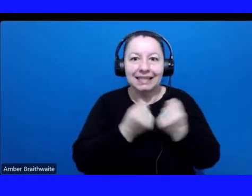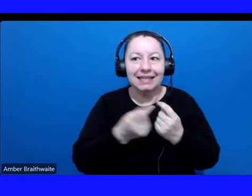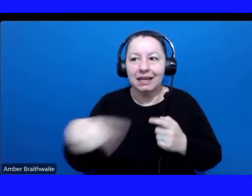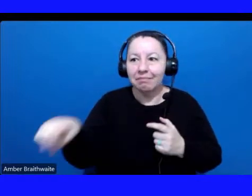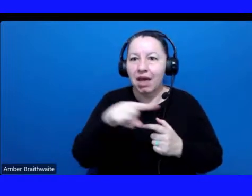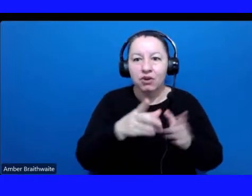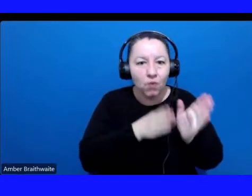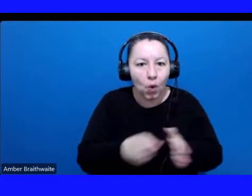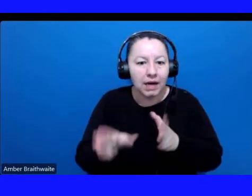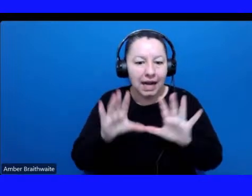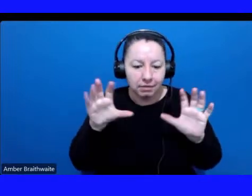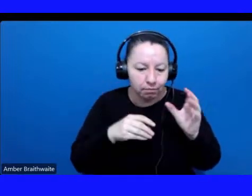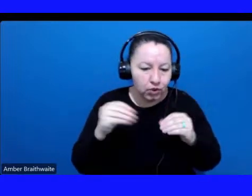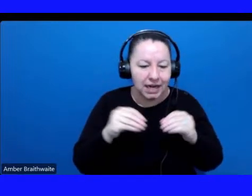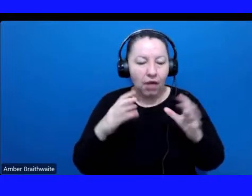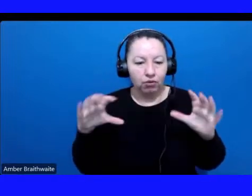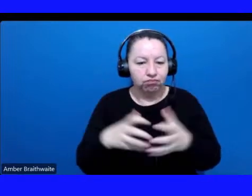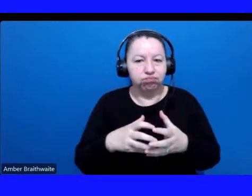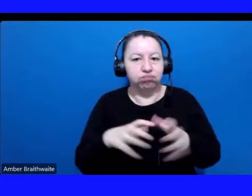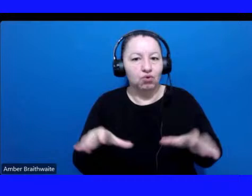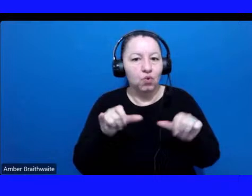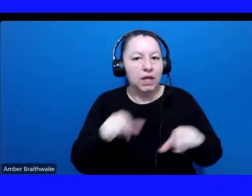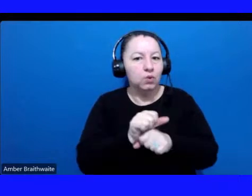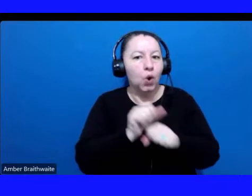great presentation and great work. Thank you.